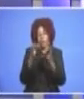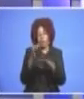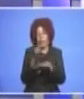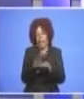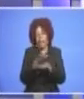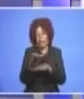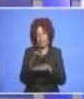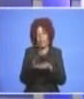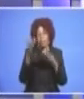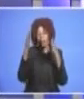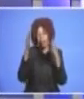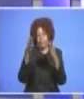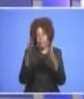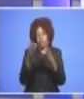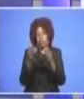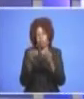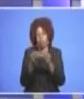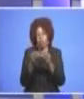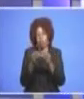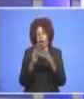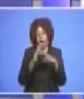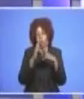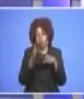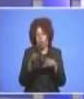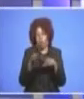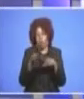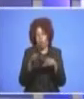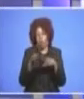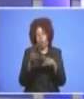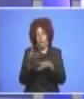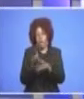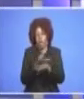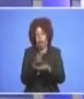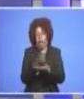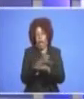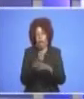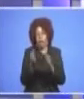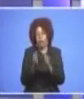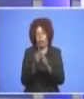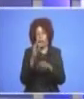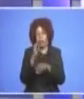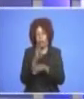We'll have a full report with our Altavies Munnings, who was in Long Island with the minister today.